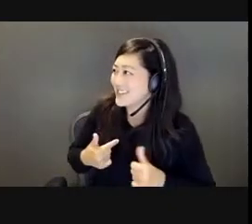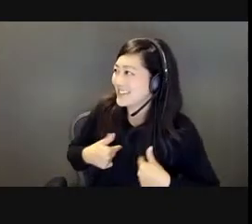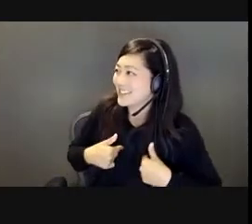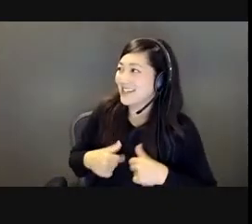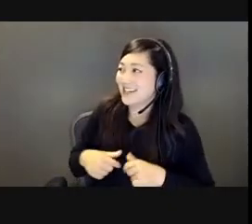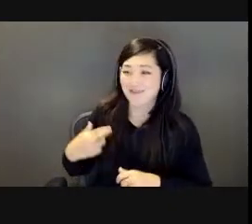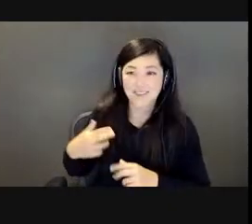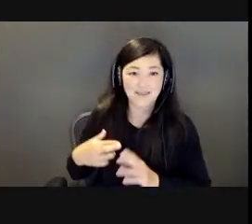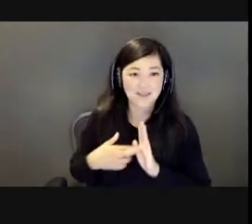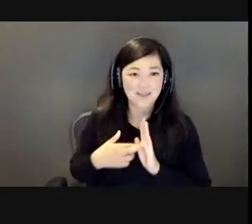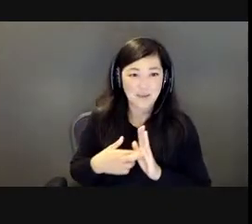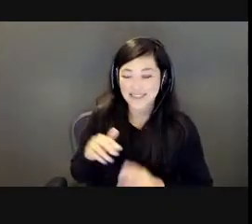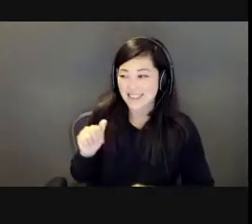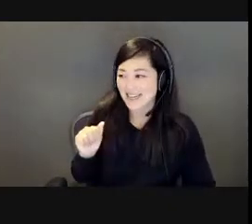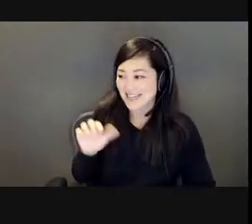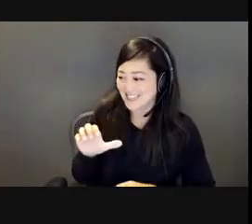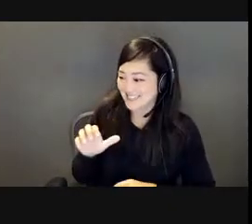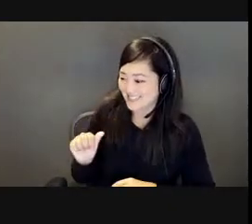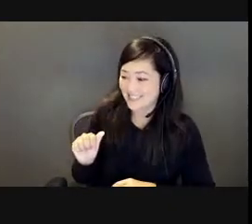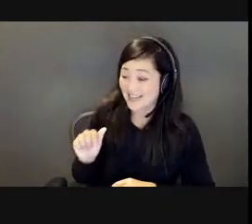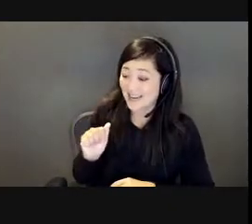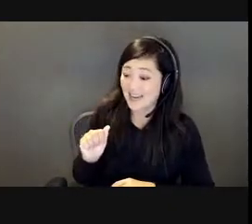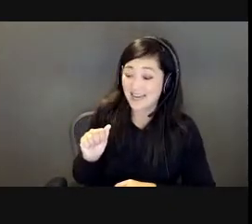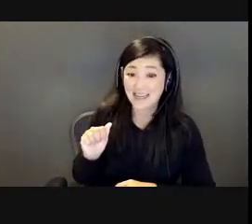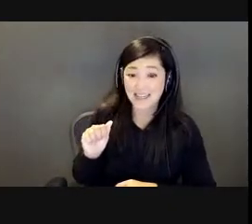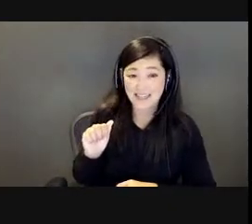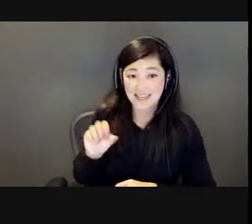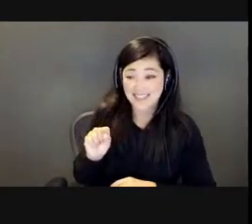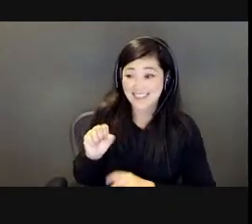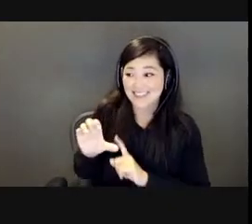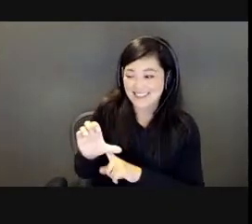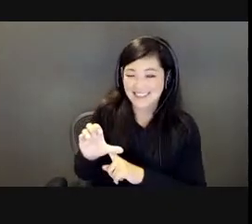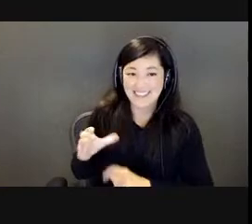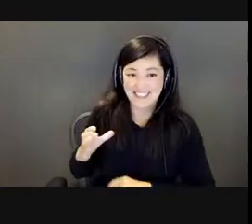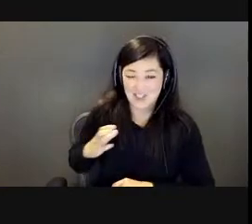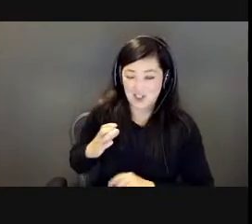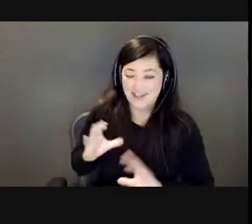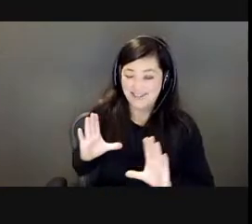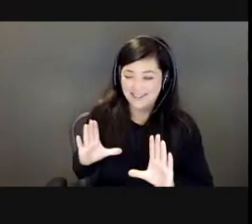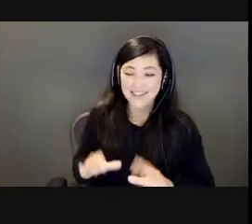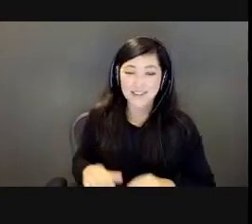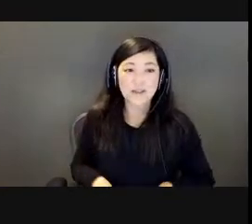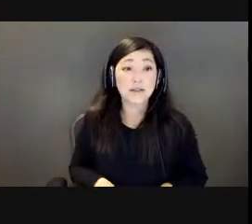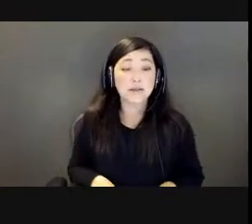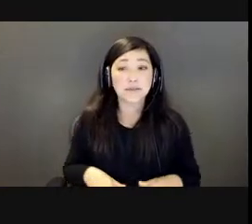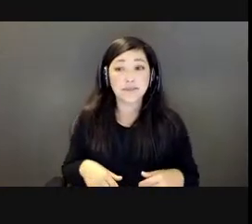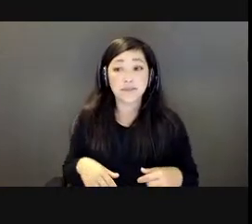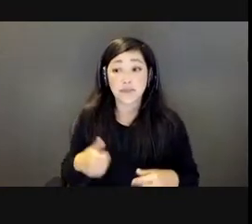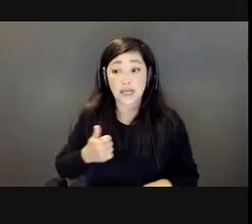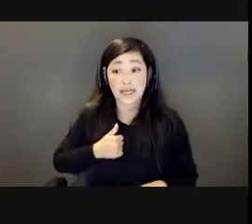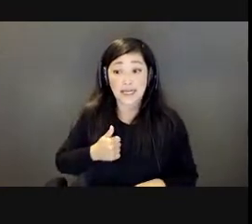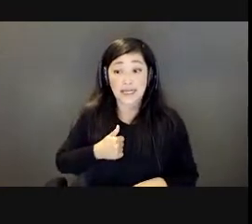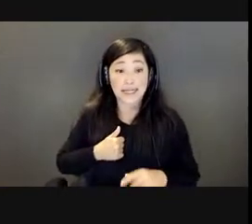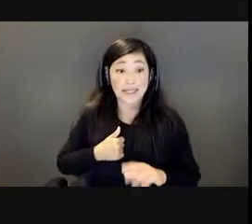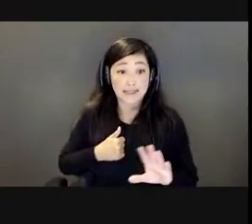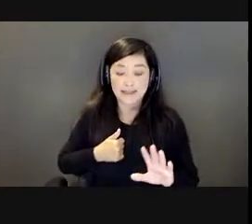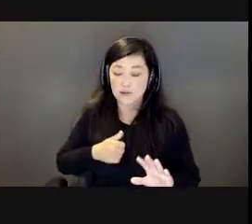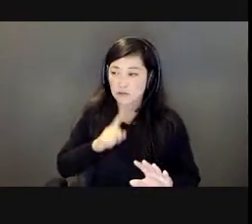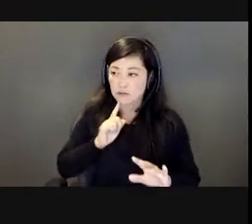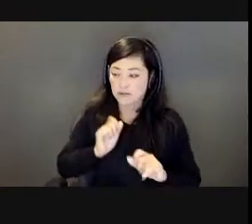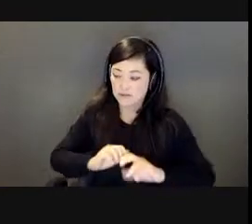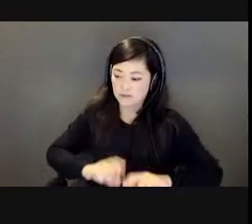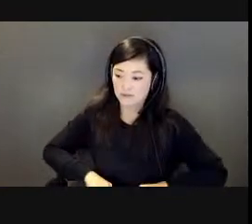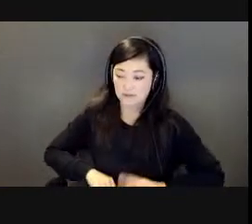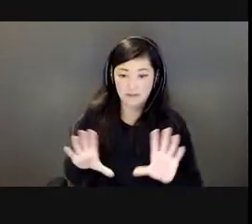volunteer chair, but it's an excellent question. One of the things I think Canadians were very clear about the